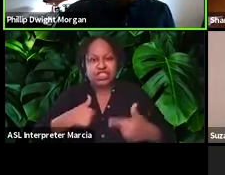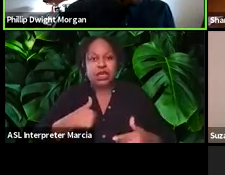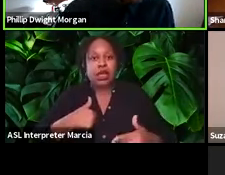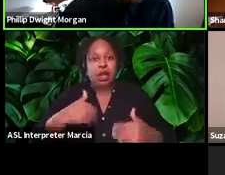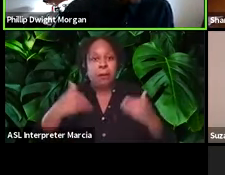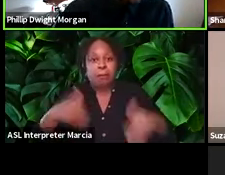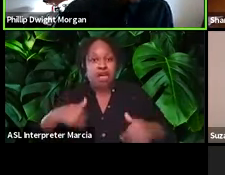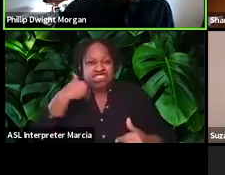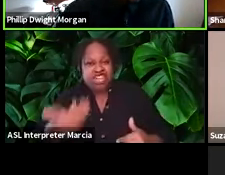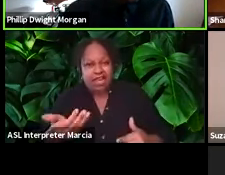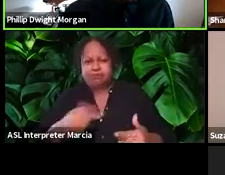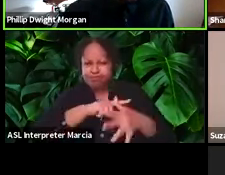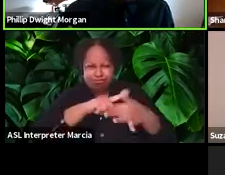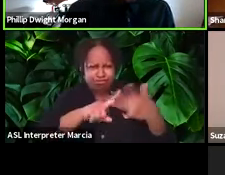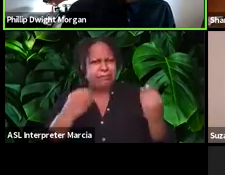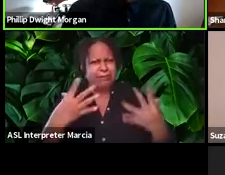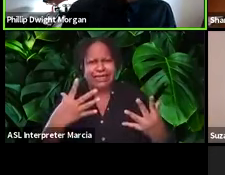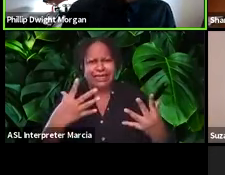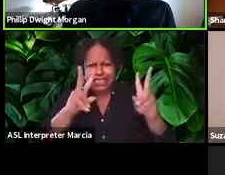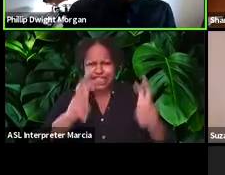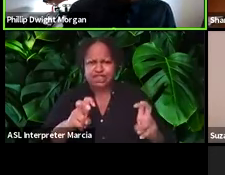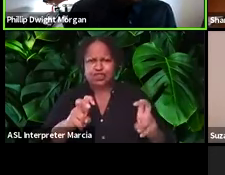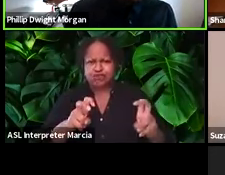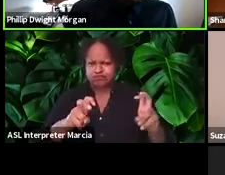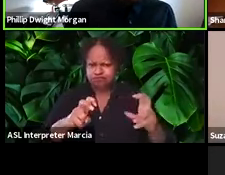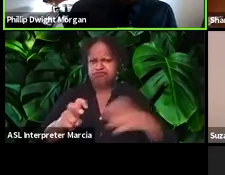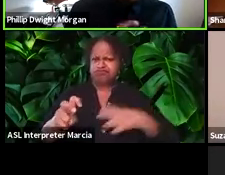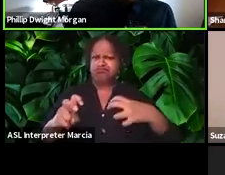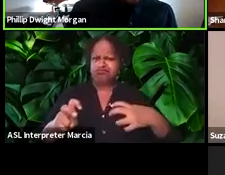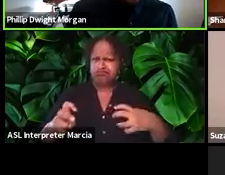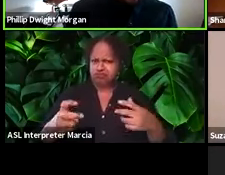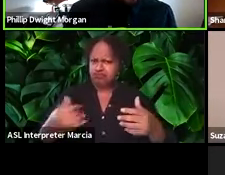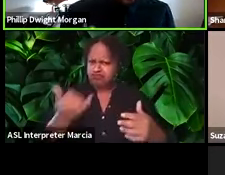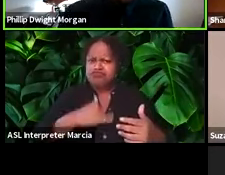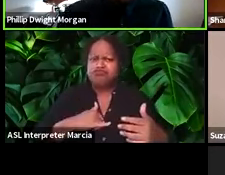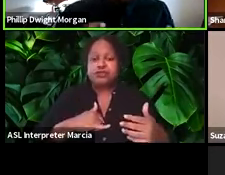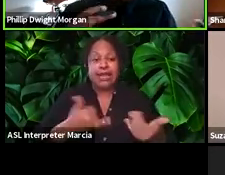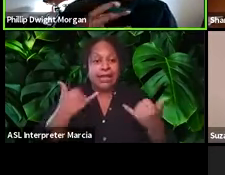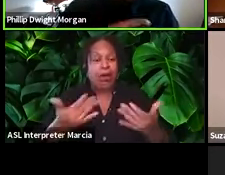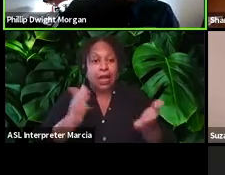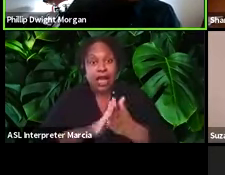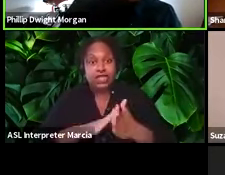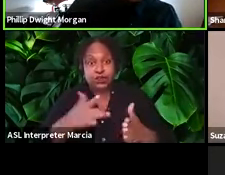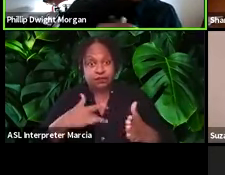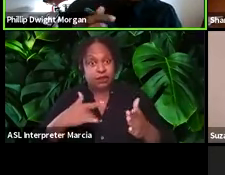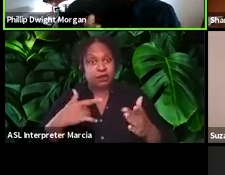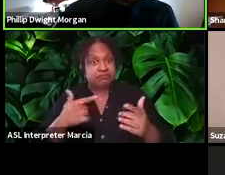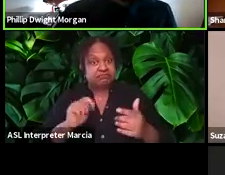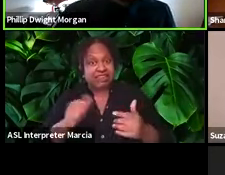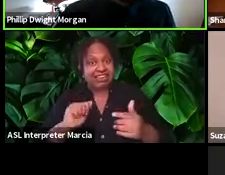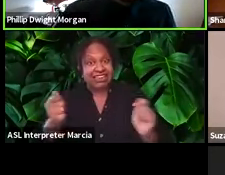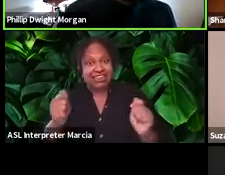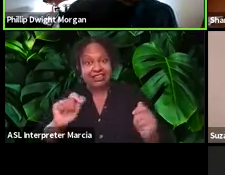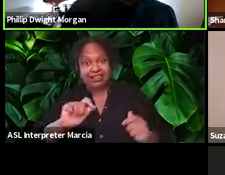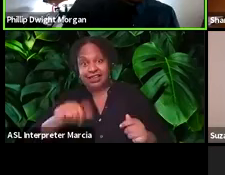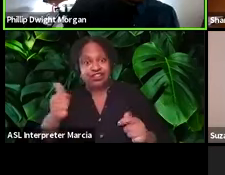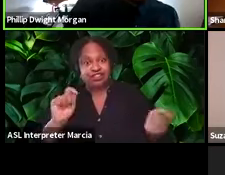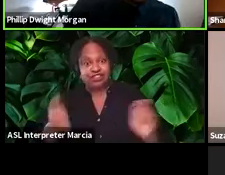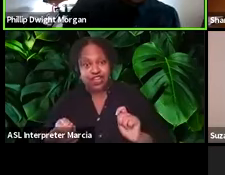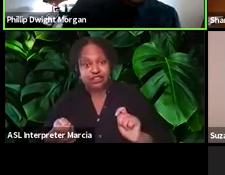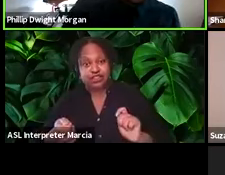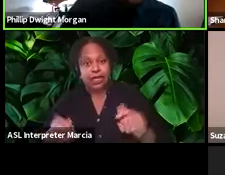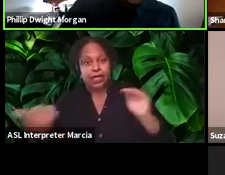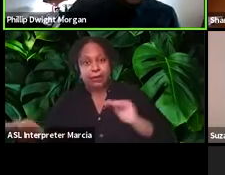And I'm wondering, do you think things have changed from then to now? Do you think that we're in a very different moment from